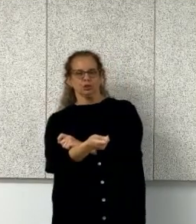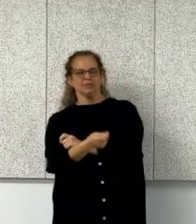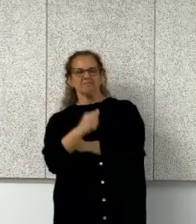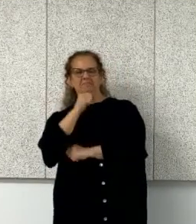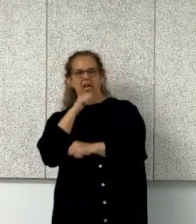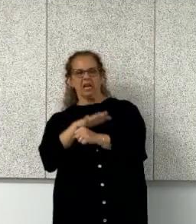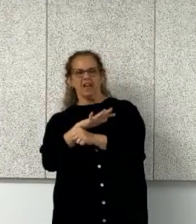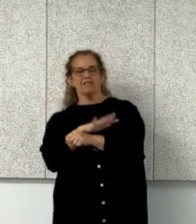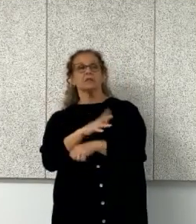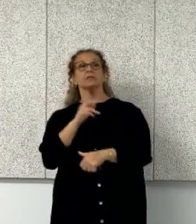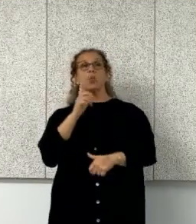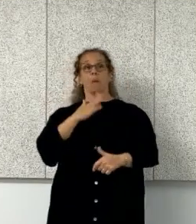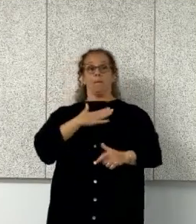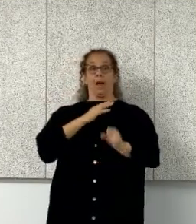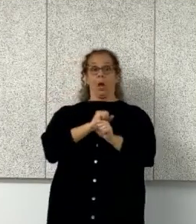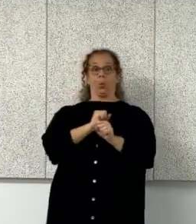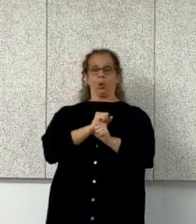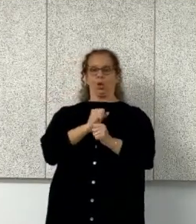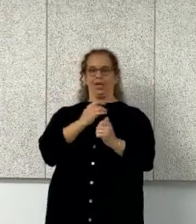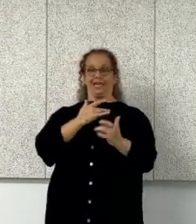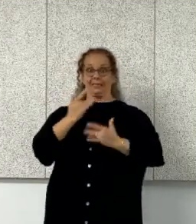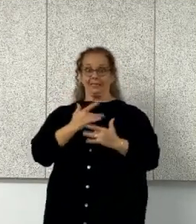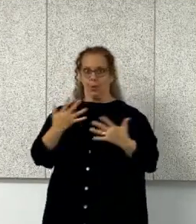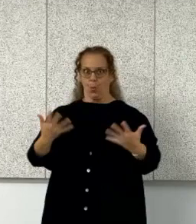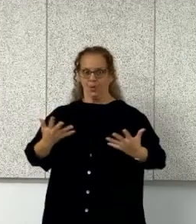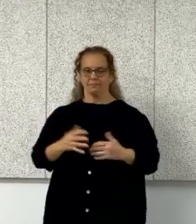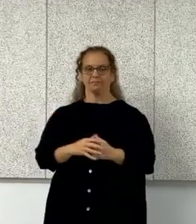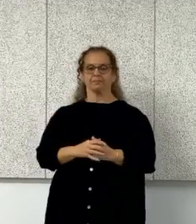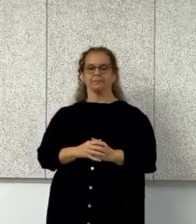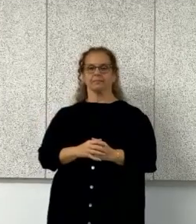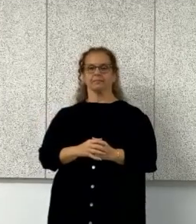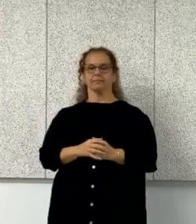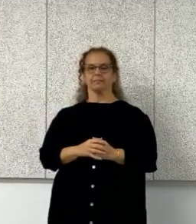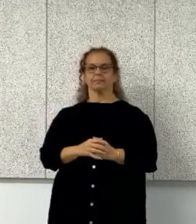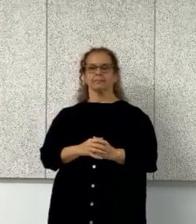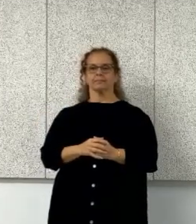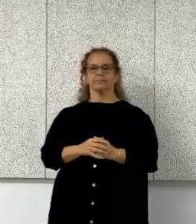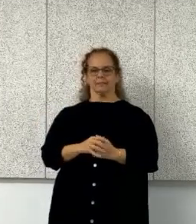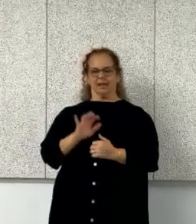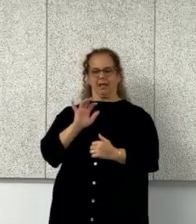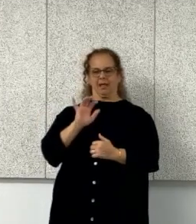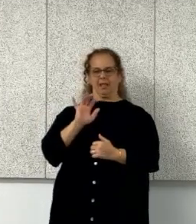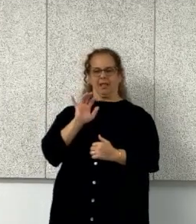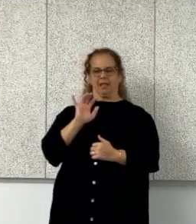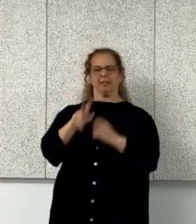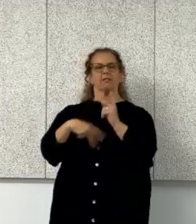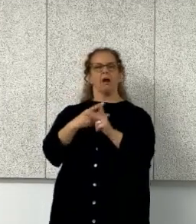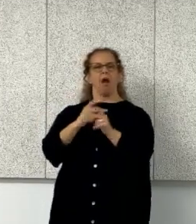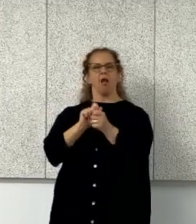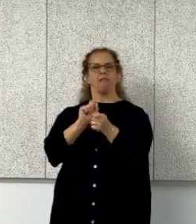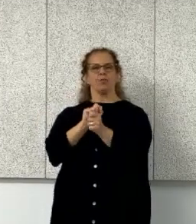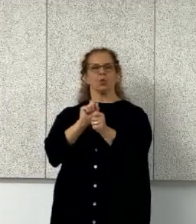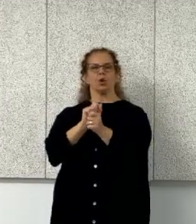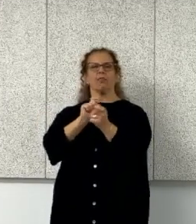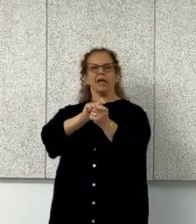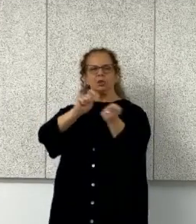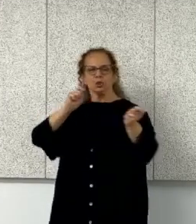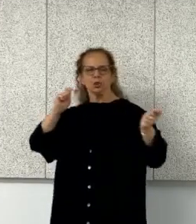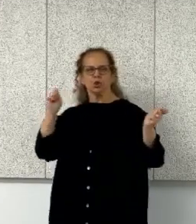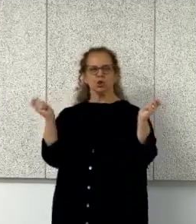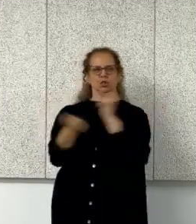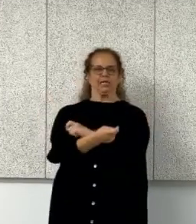work that I am most excited by now changes the actual ritual of attendance. Like, if you attend a